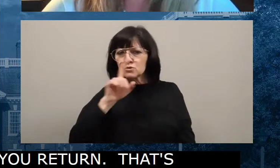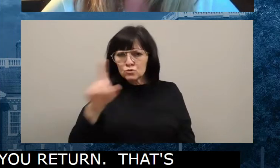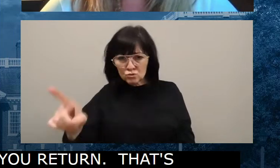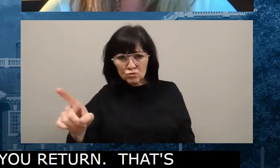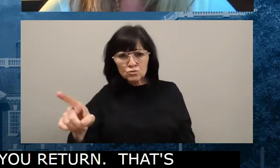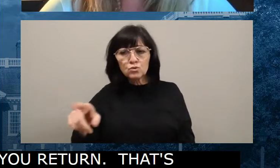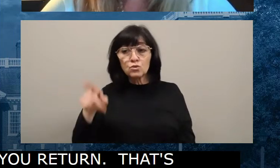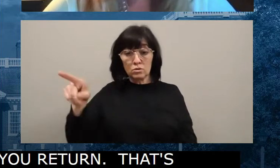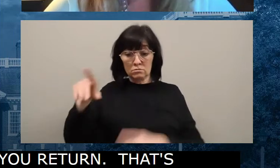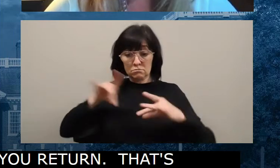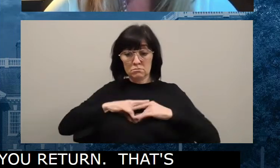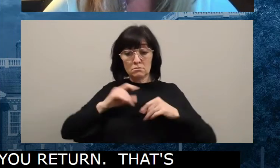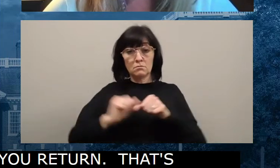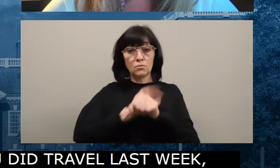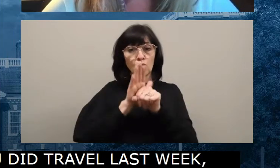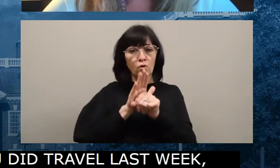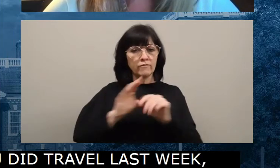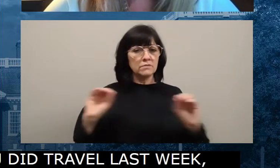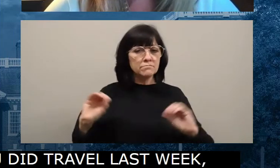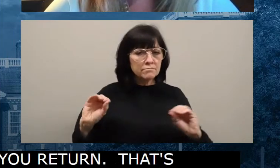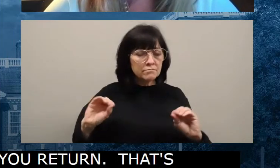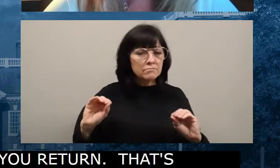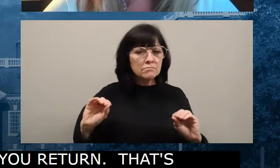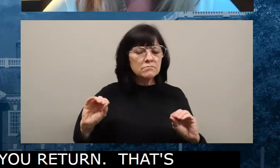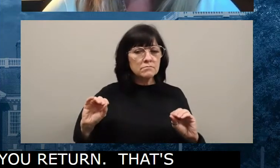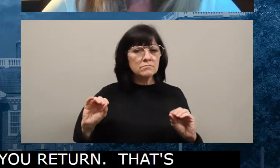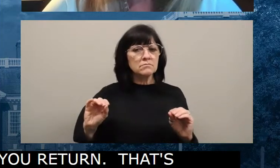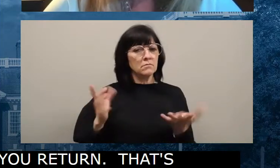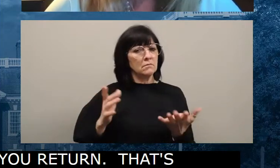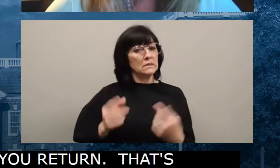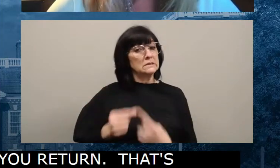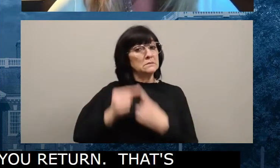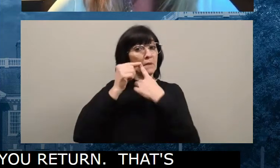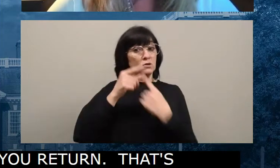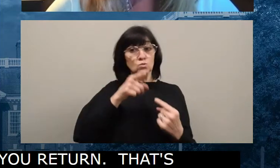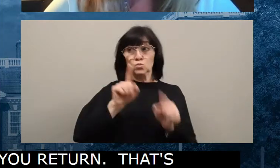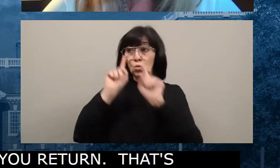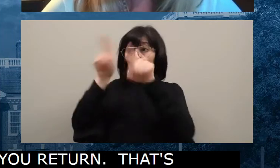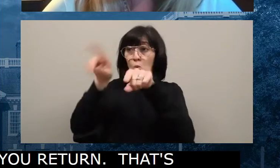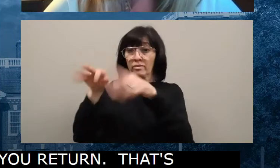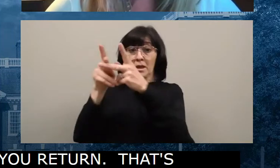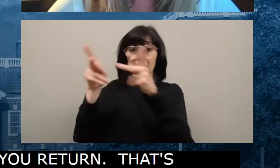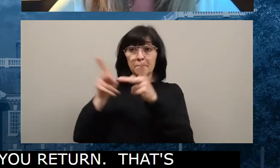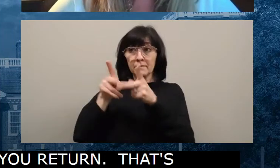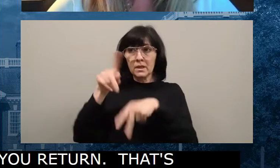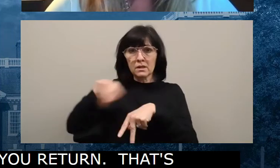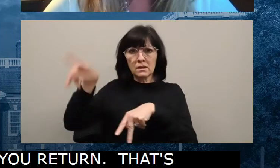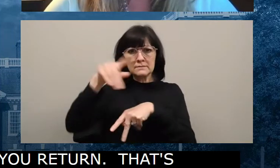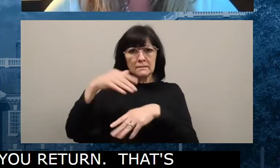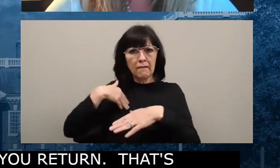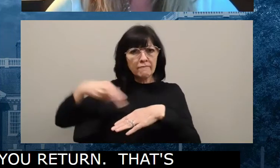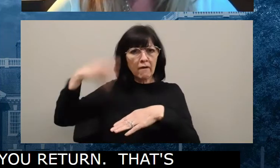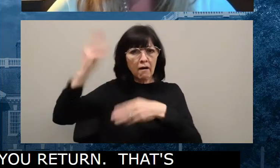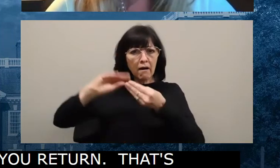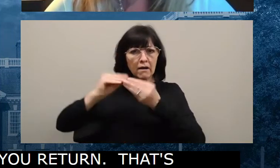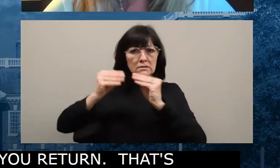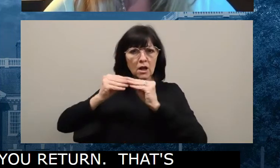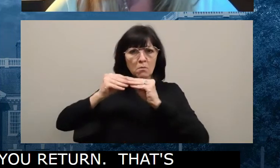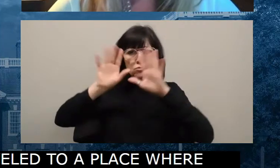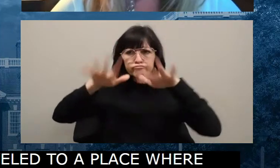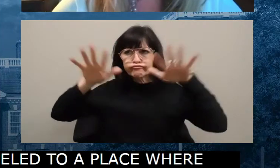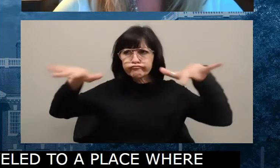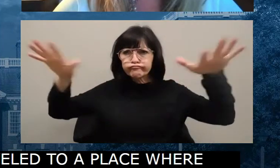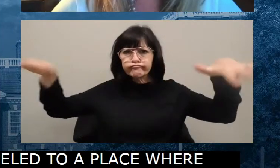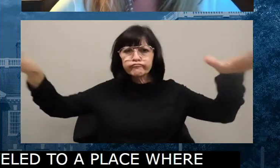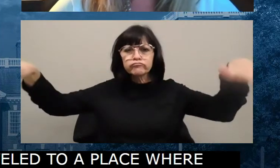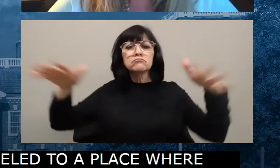there's higher levels of the virus. But, even if you haven't, if you were dining